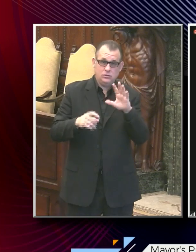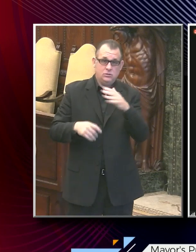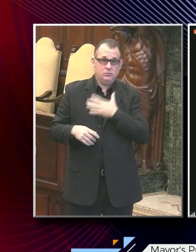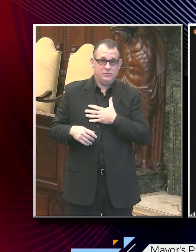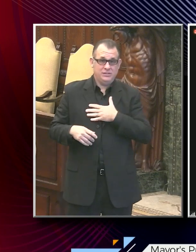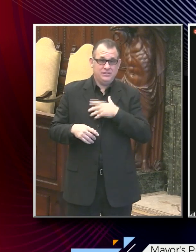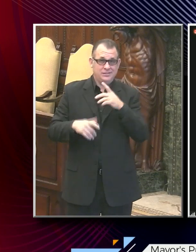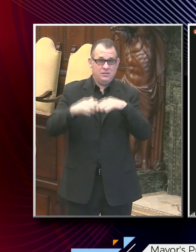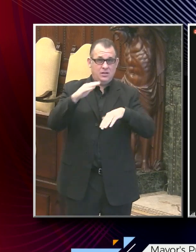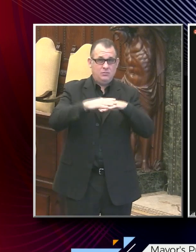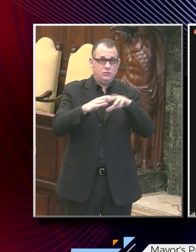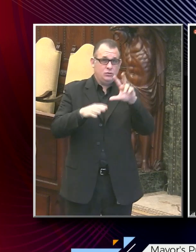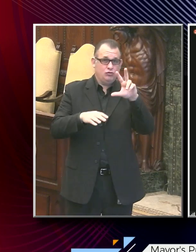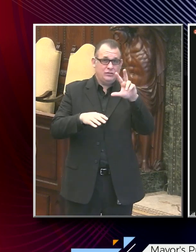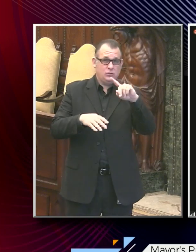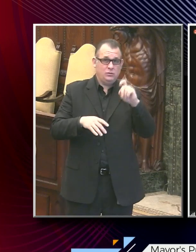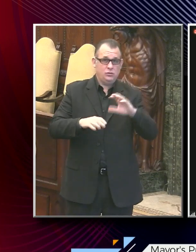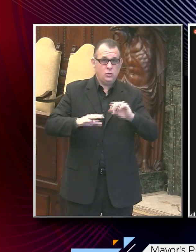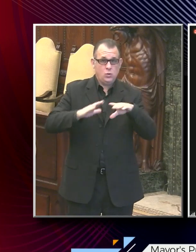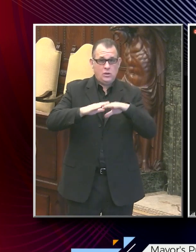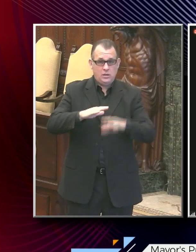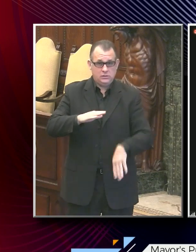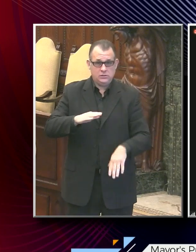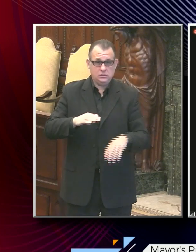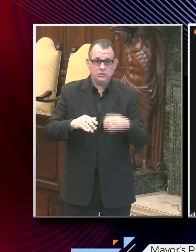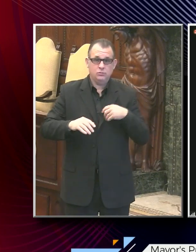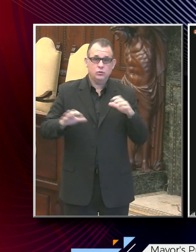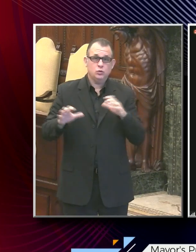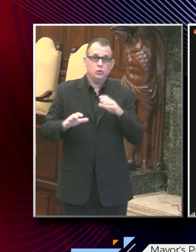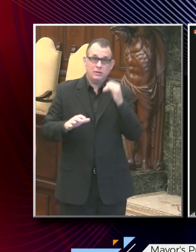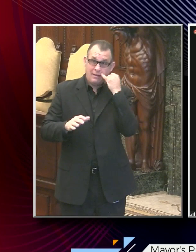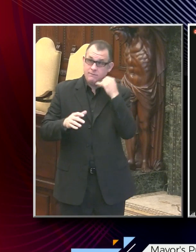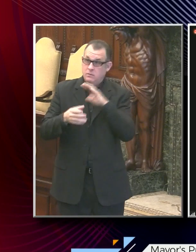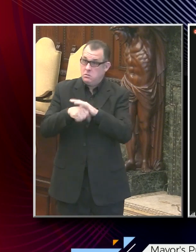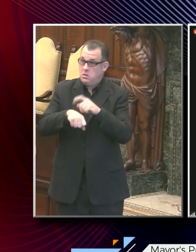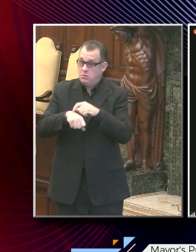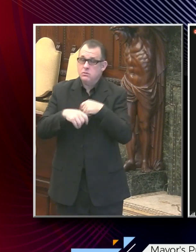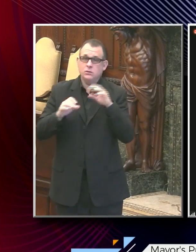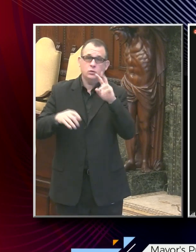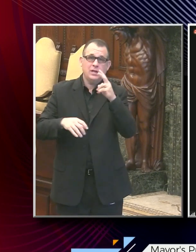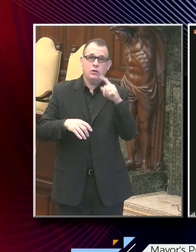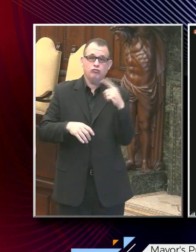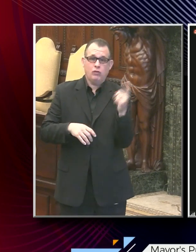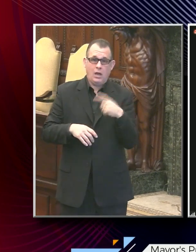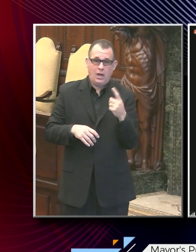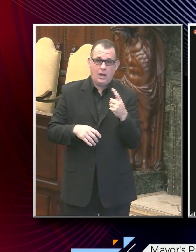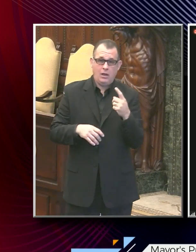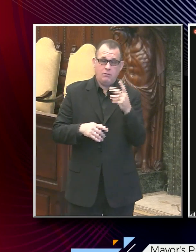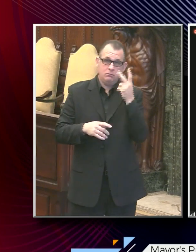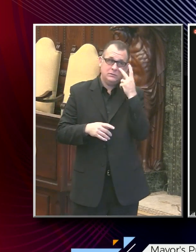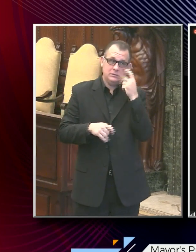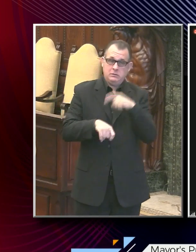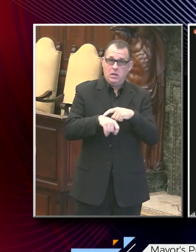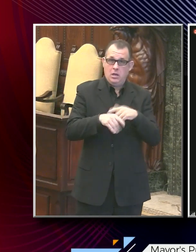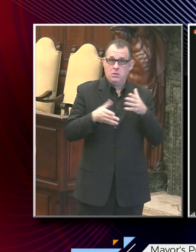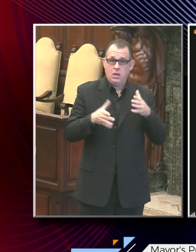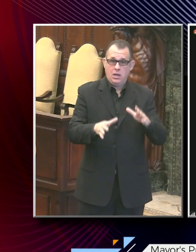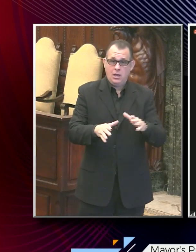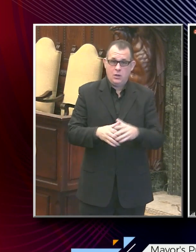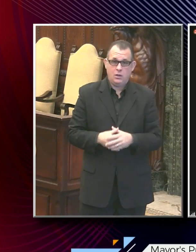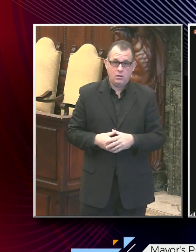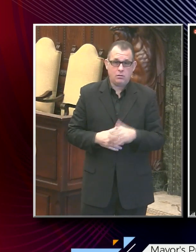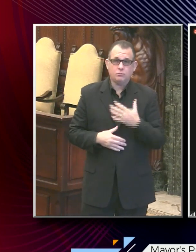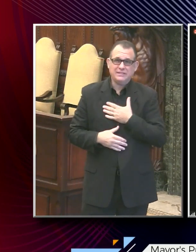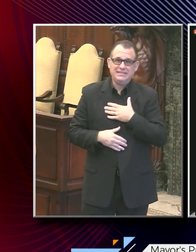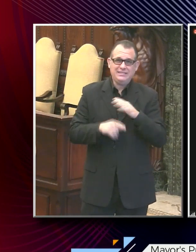to three or fewer. We will do a second round of questions if time permits. So for those logged in today, please use the raise your hand